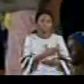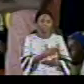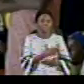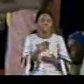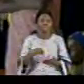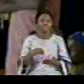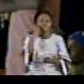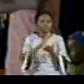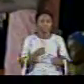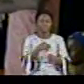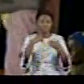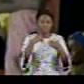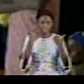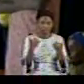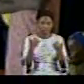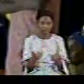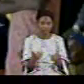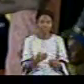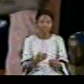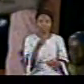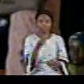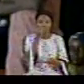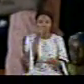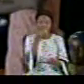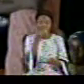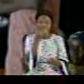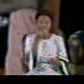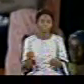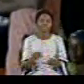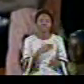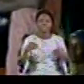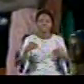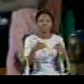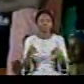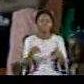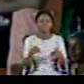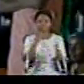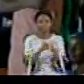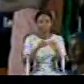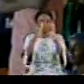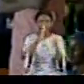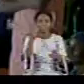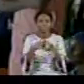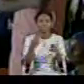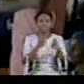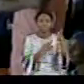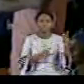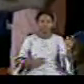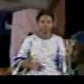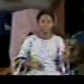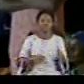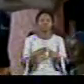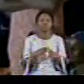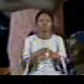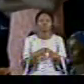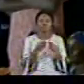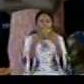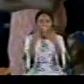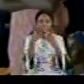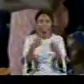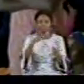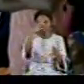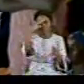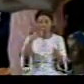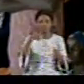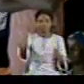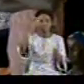and playing. She says, blessed be the name of the Lord, and thank you to the man of God. For the GS Facebook page,